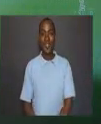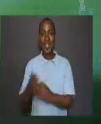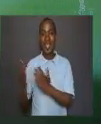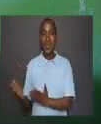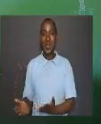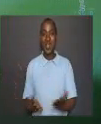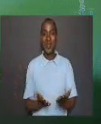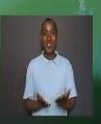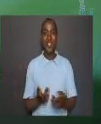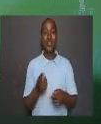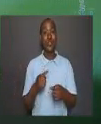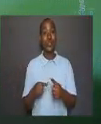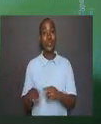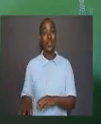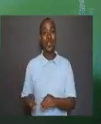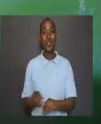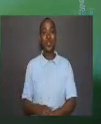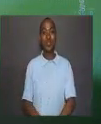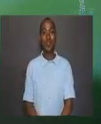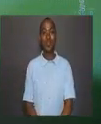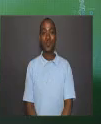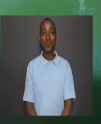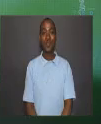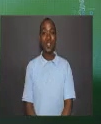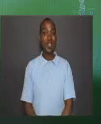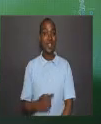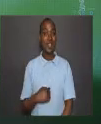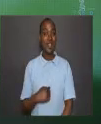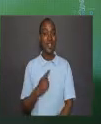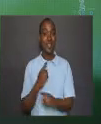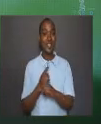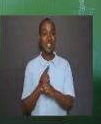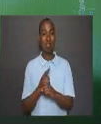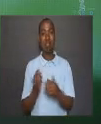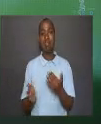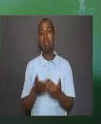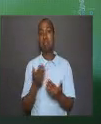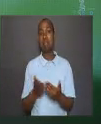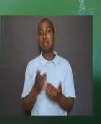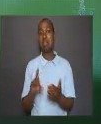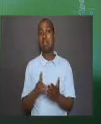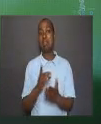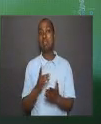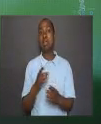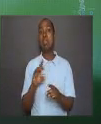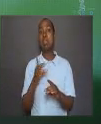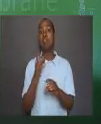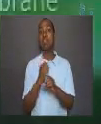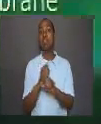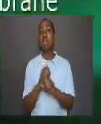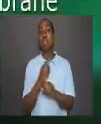Welcome back, students. I am sure this was a simple review activity for